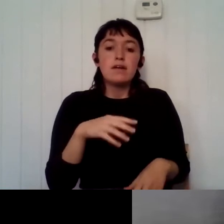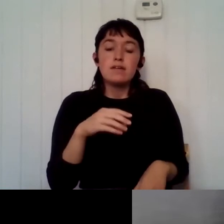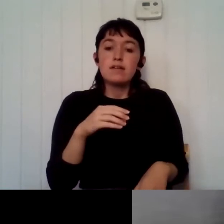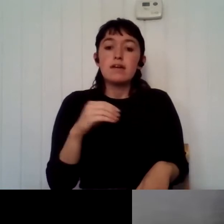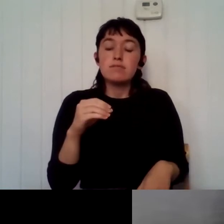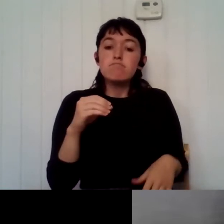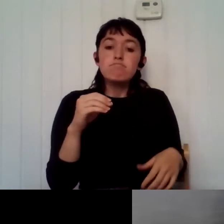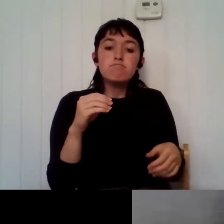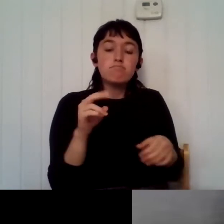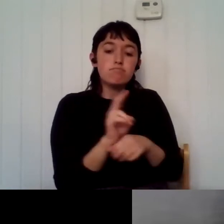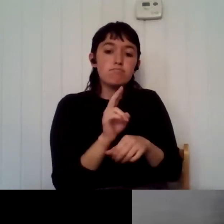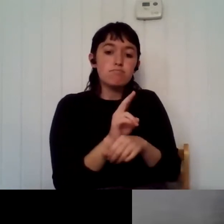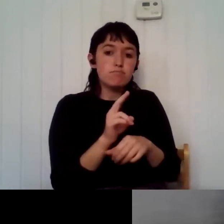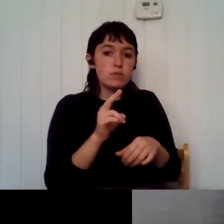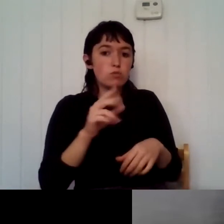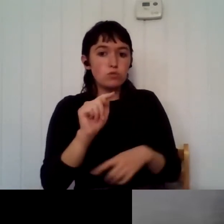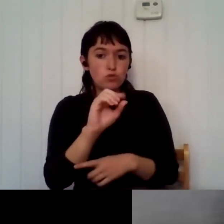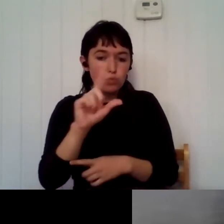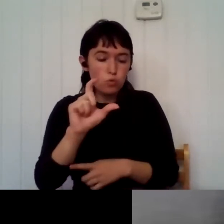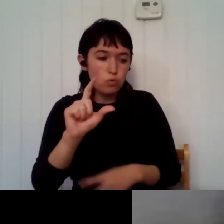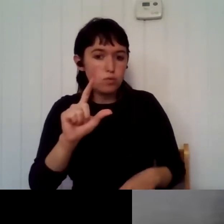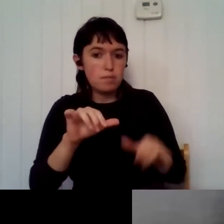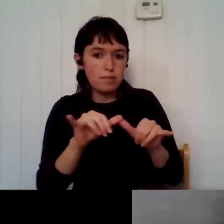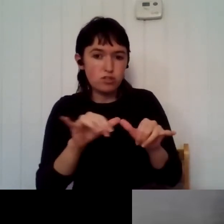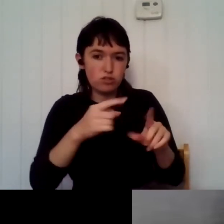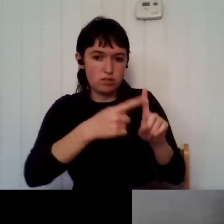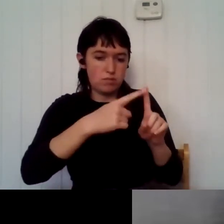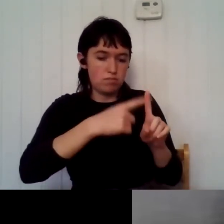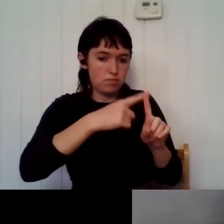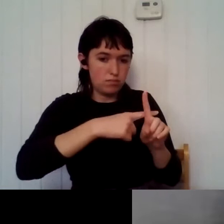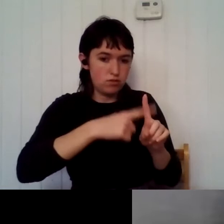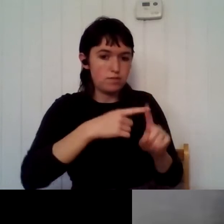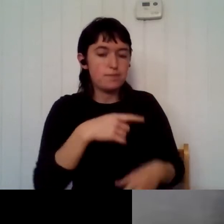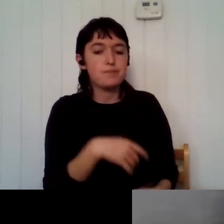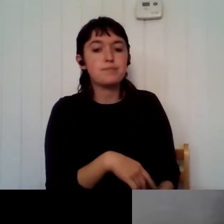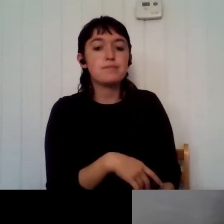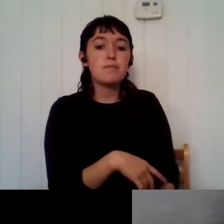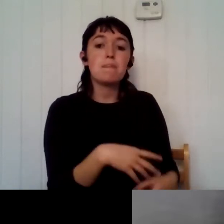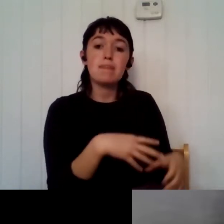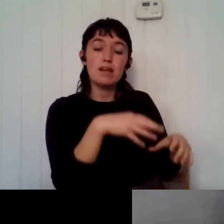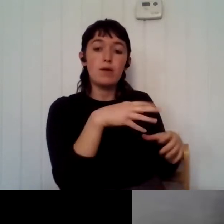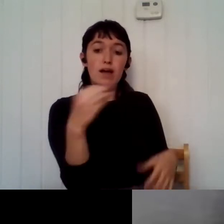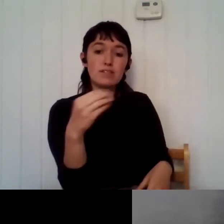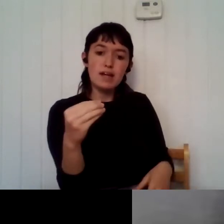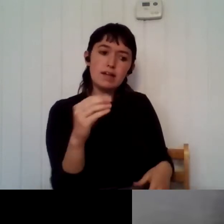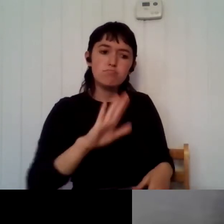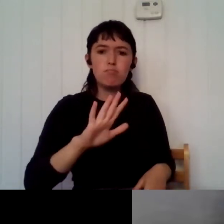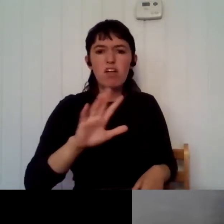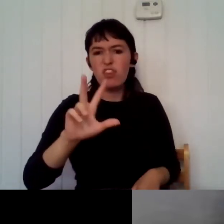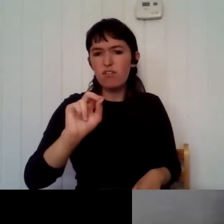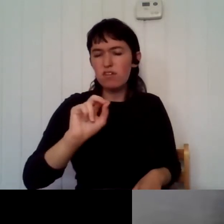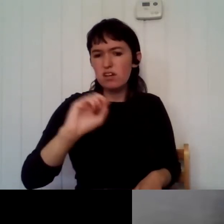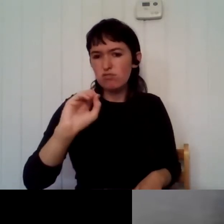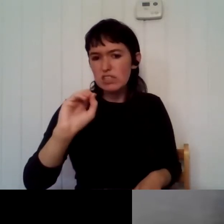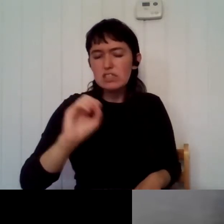for example, the temperature outside here, maybe it's like 30 degrees or something like that. But inside, because there's still gases